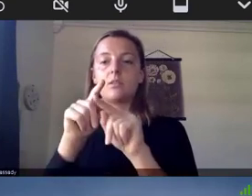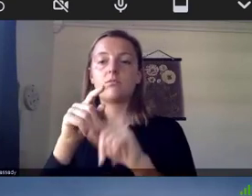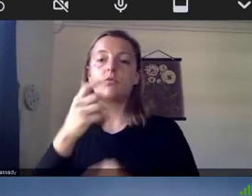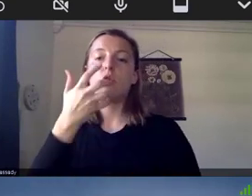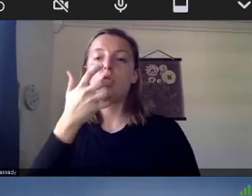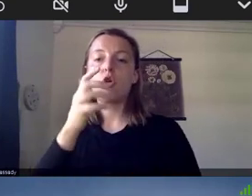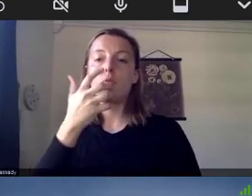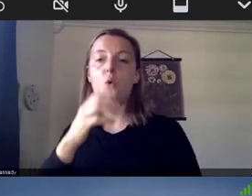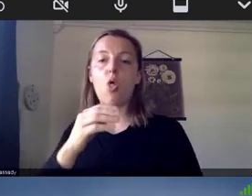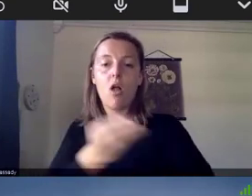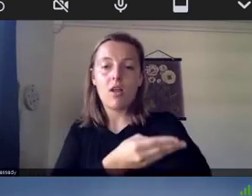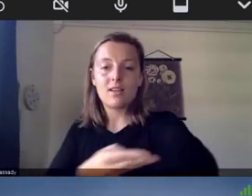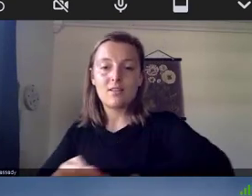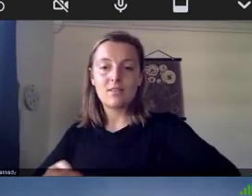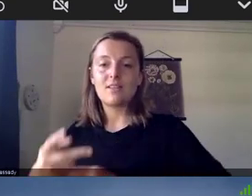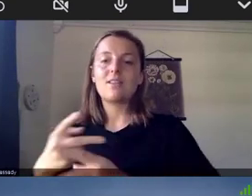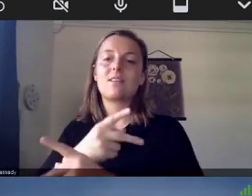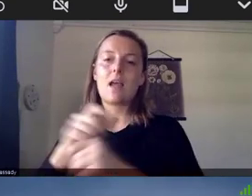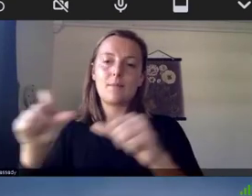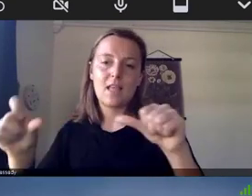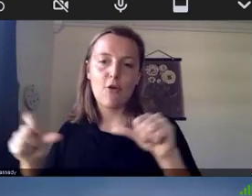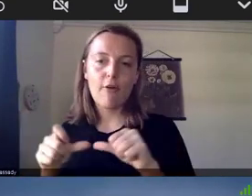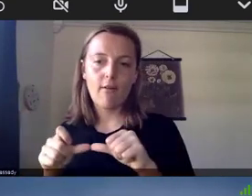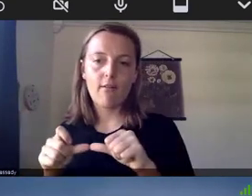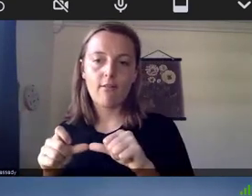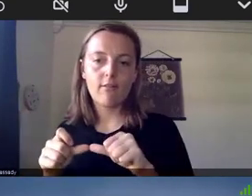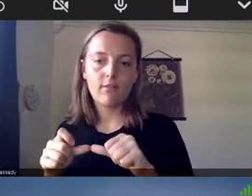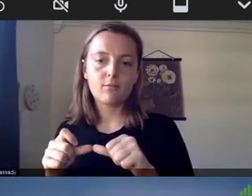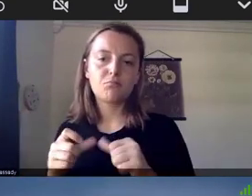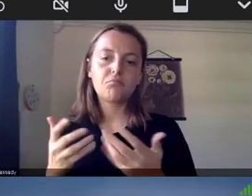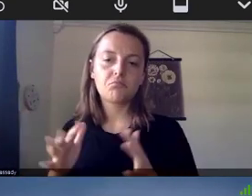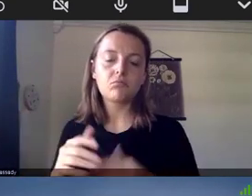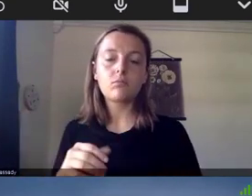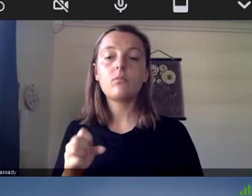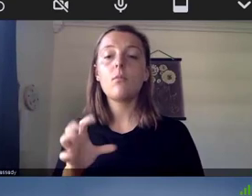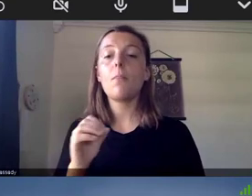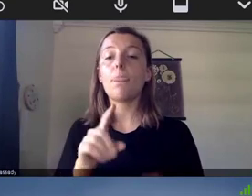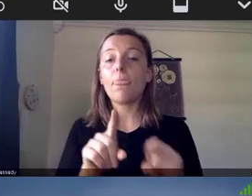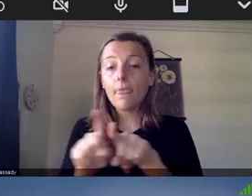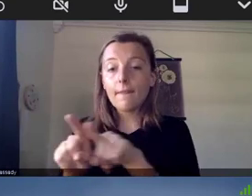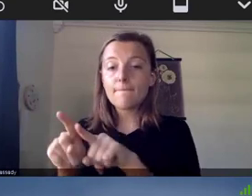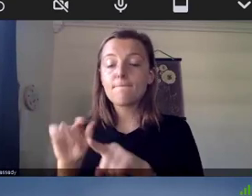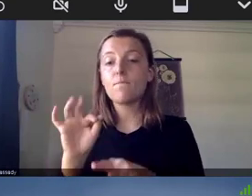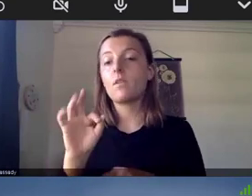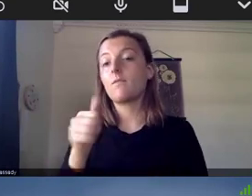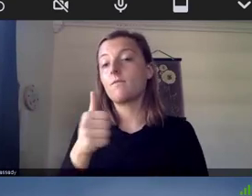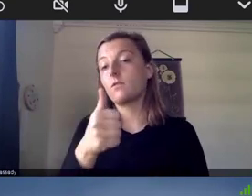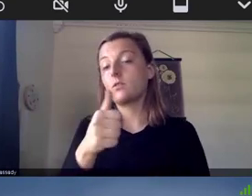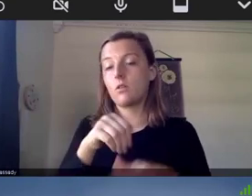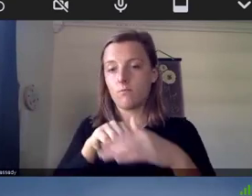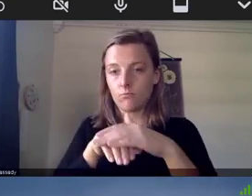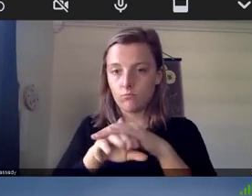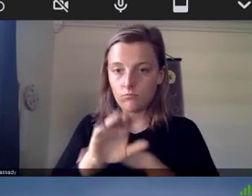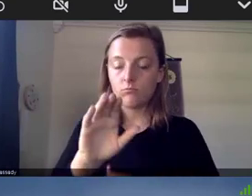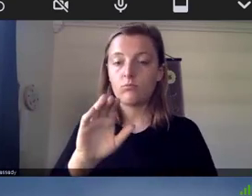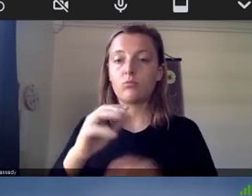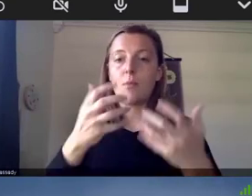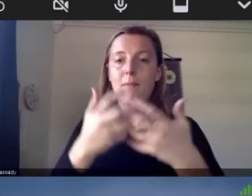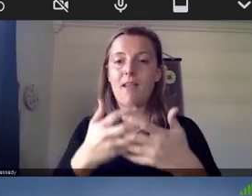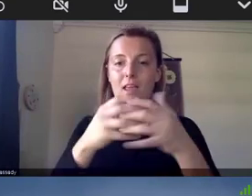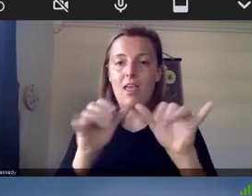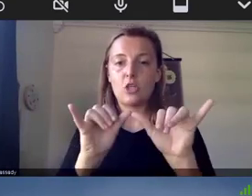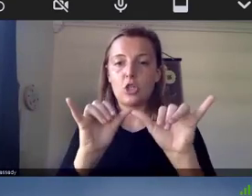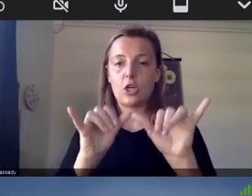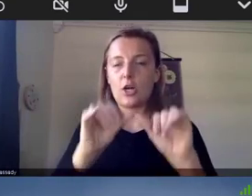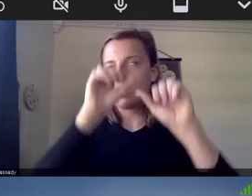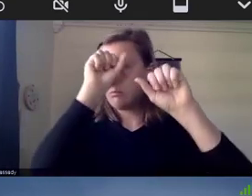analogous. It's also analogous if you don't, you know, if you went into mechanical engineering not to have to think about circuits, you can also think about this